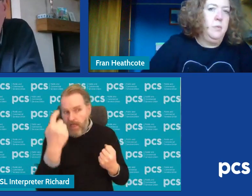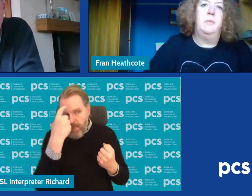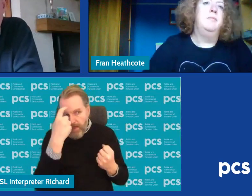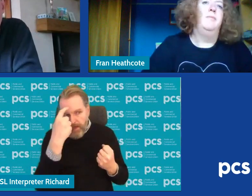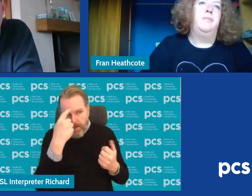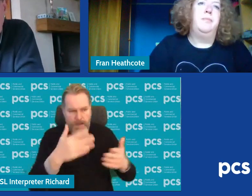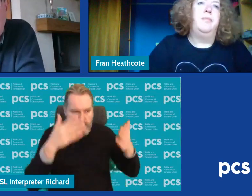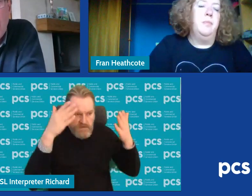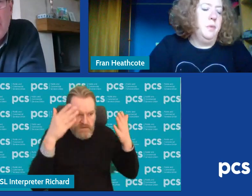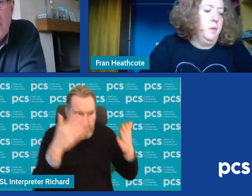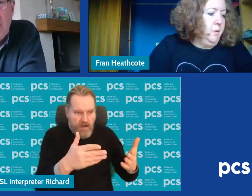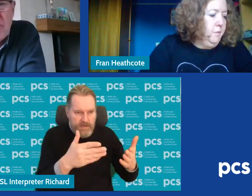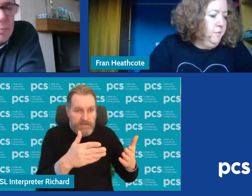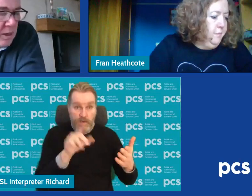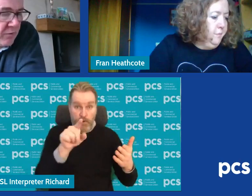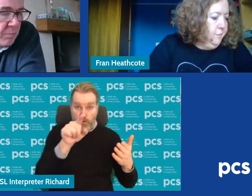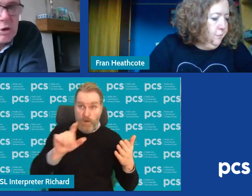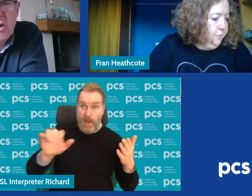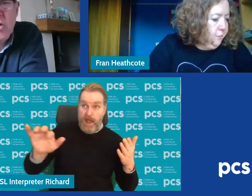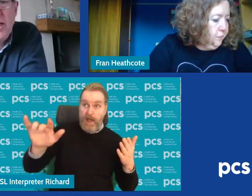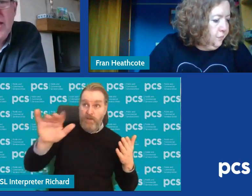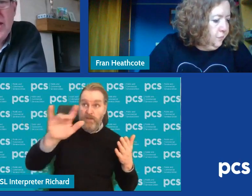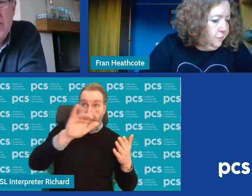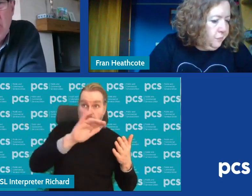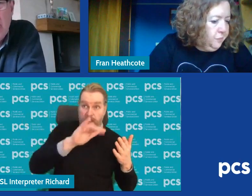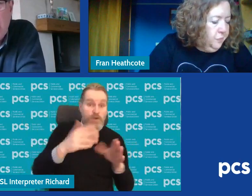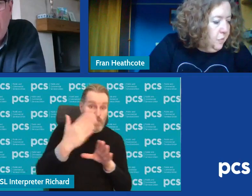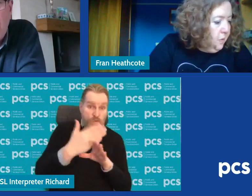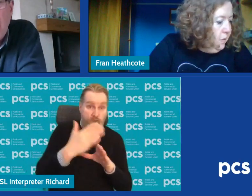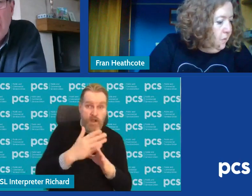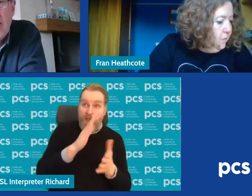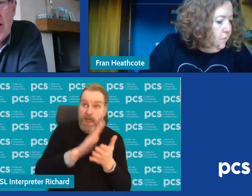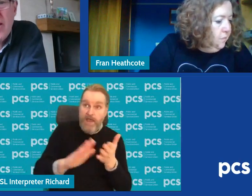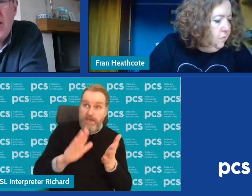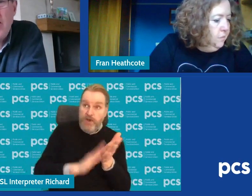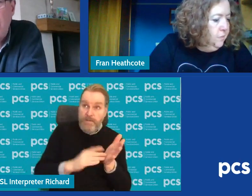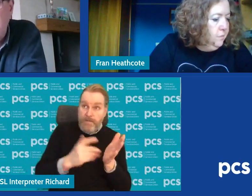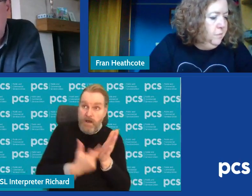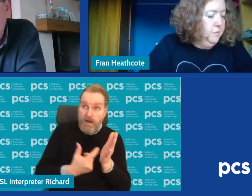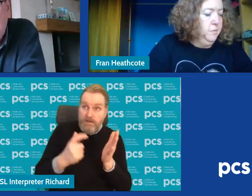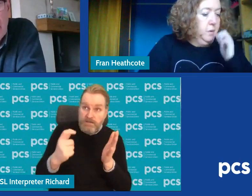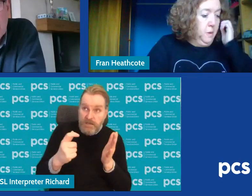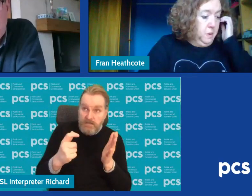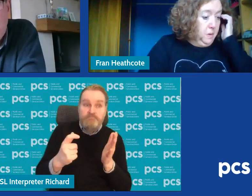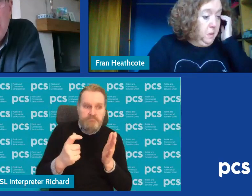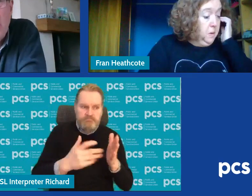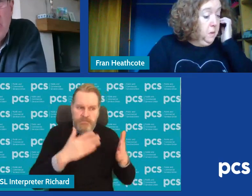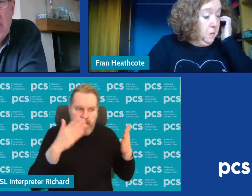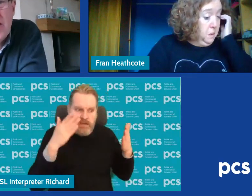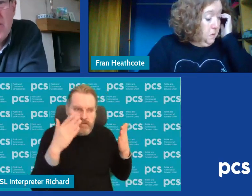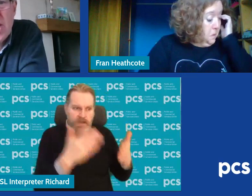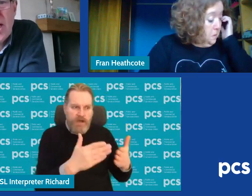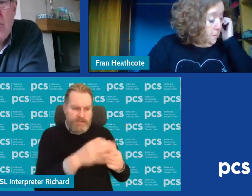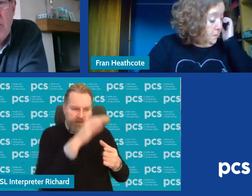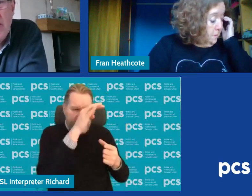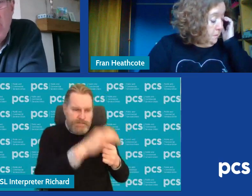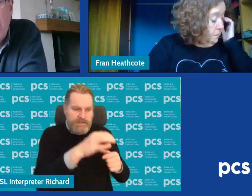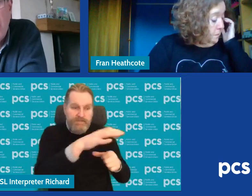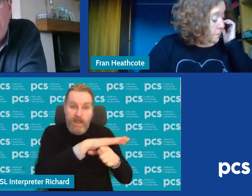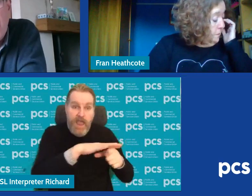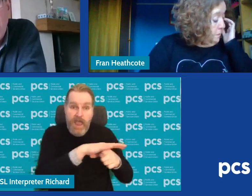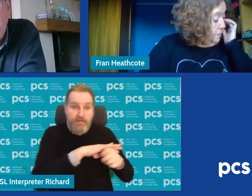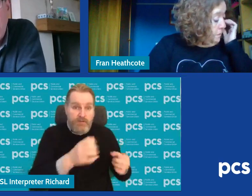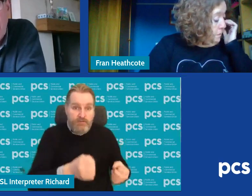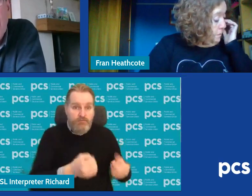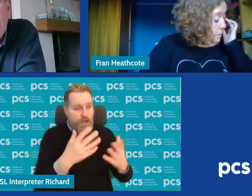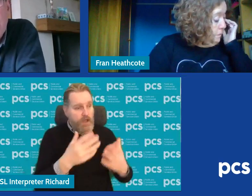on this call. But if the person who made that suggestion, again, either emails in or puts that in the chat, we'll make sure